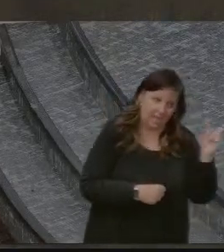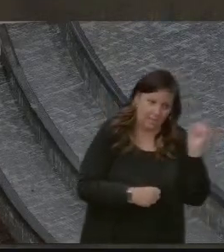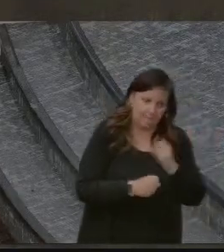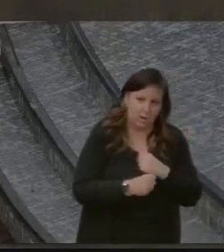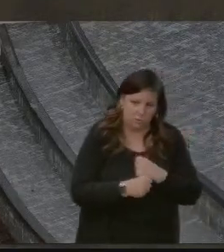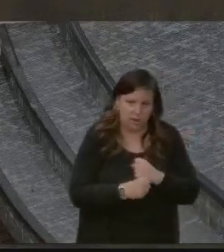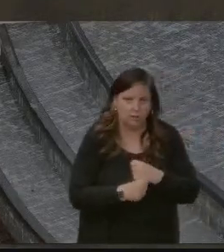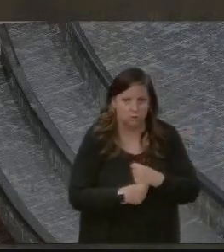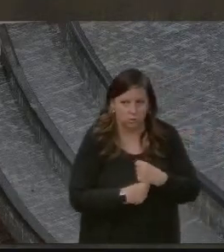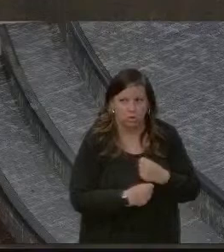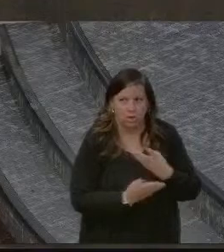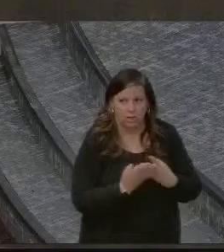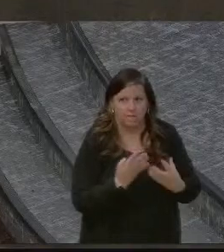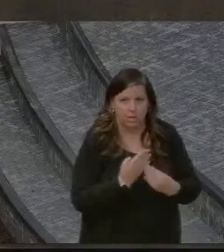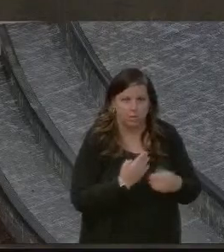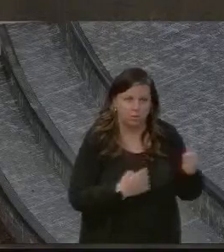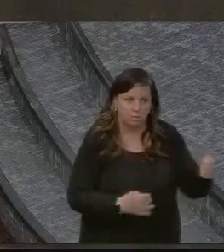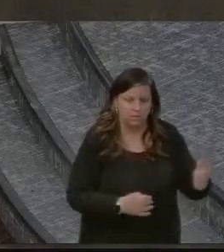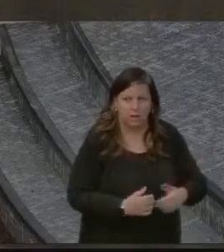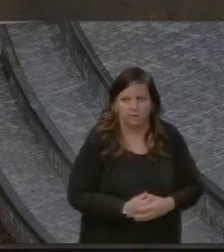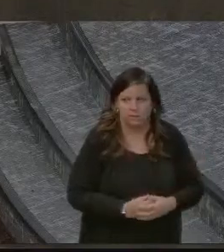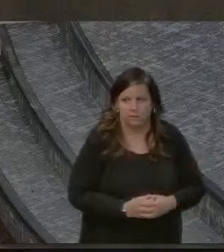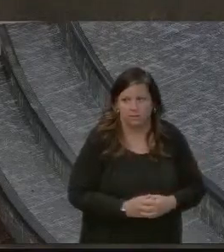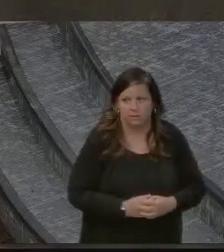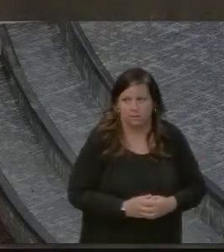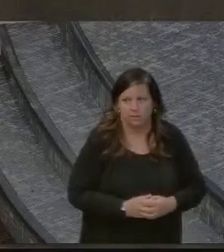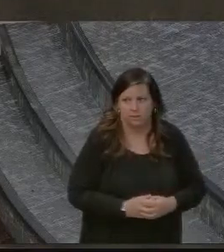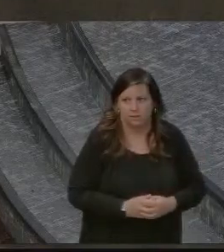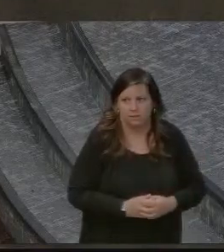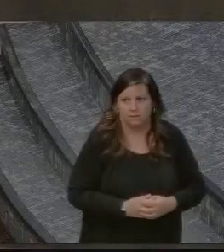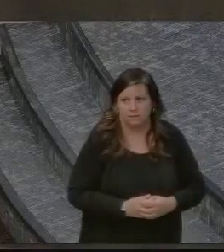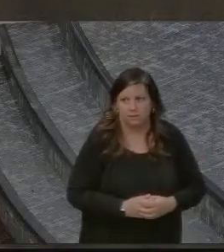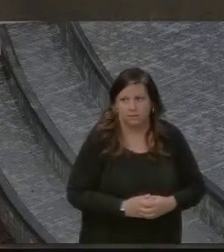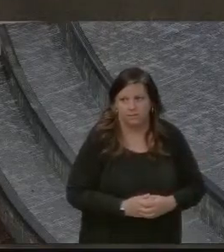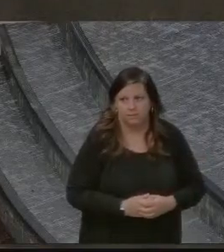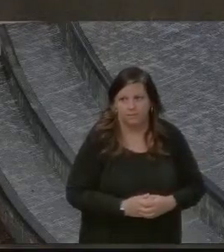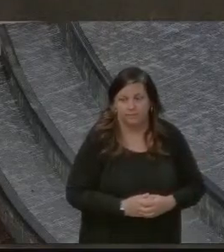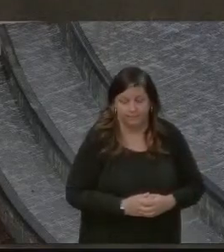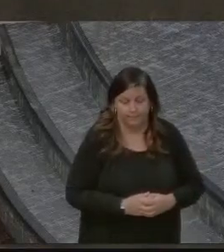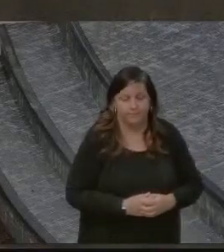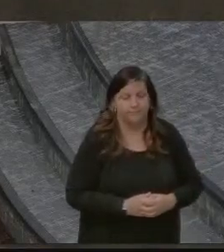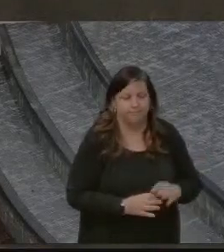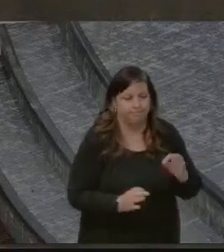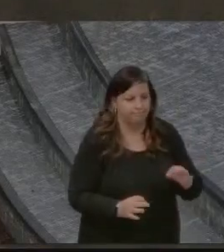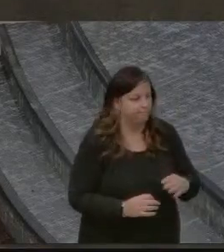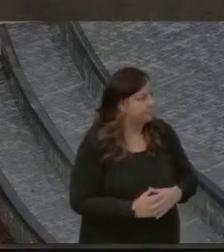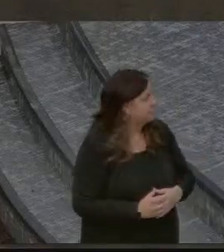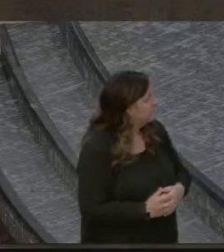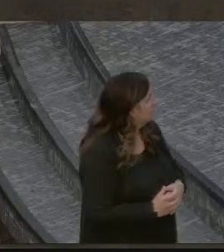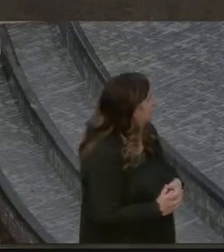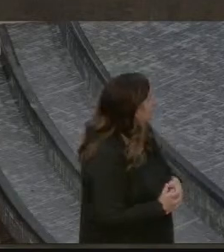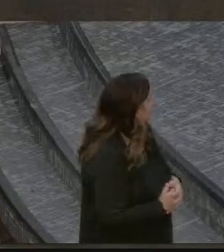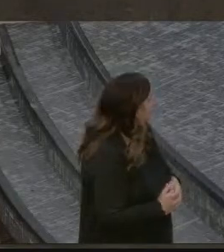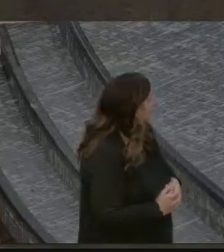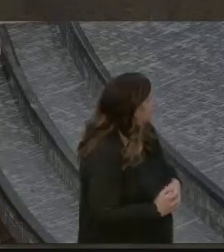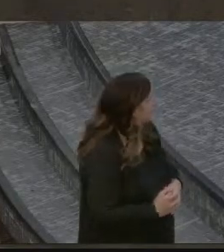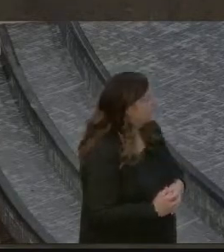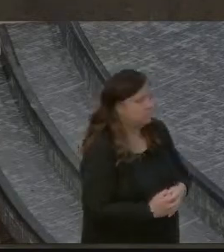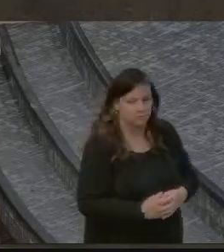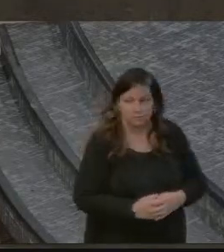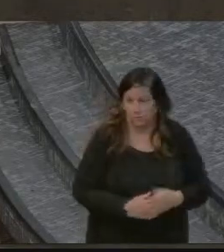the filters themselves, so. That's good to know. Internships over there? No. Right.